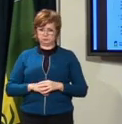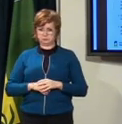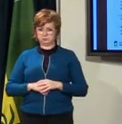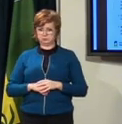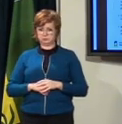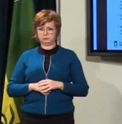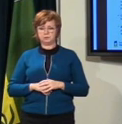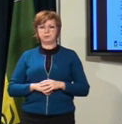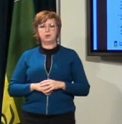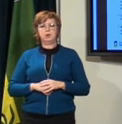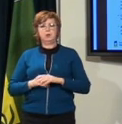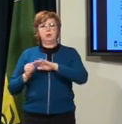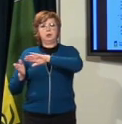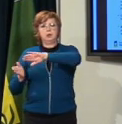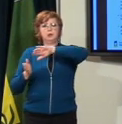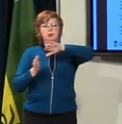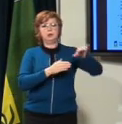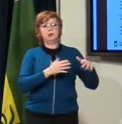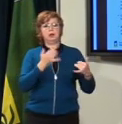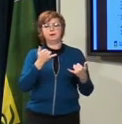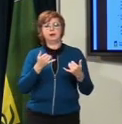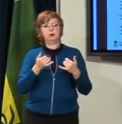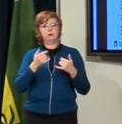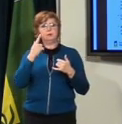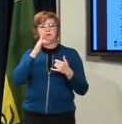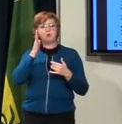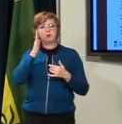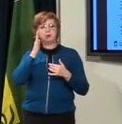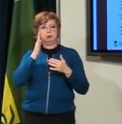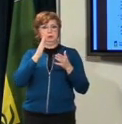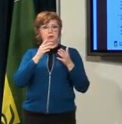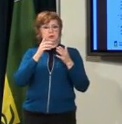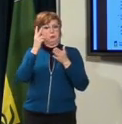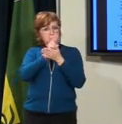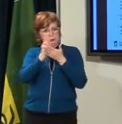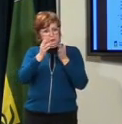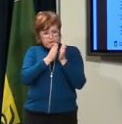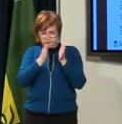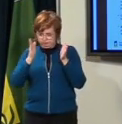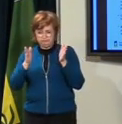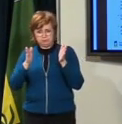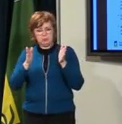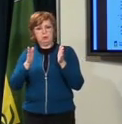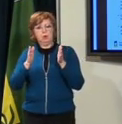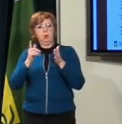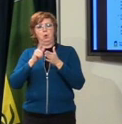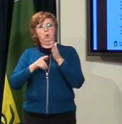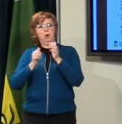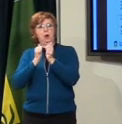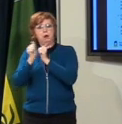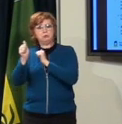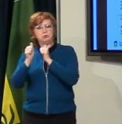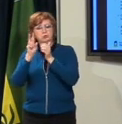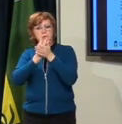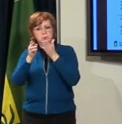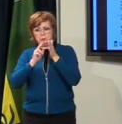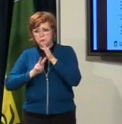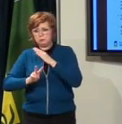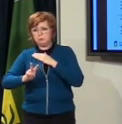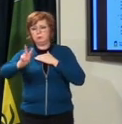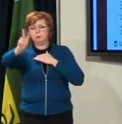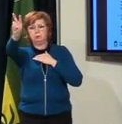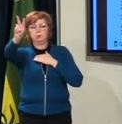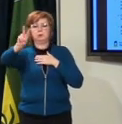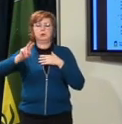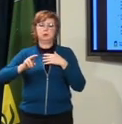Over the longer term, we are going to continually assess on a weekly basis based on the modeling information that is available to us, as